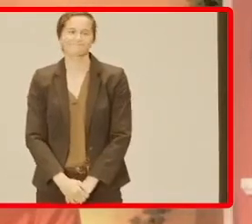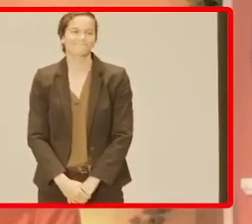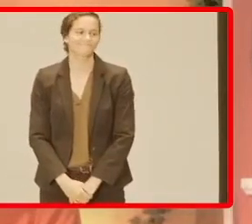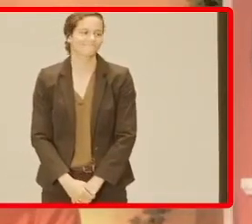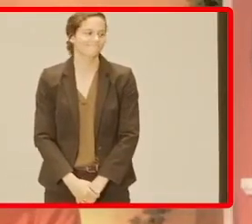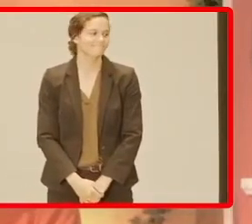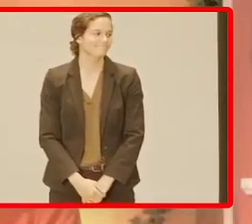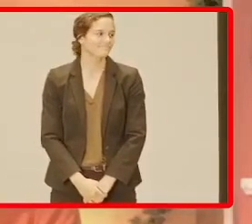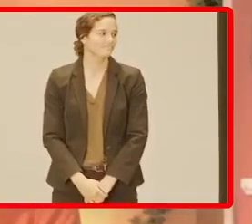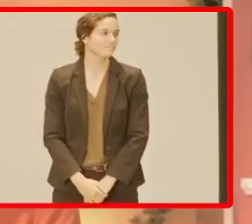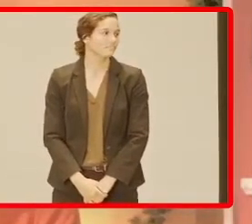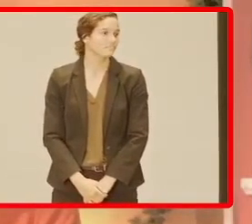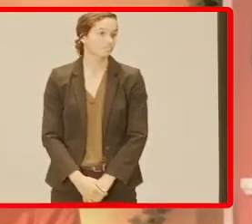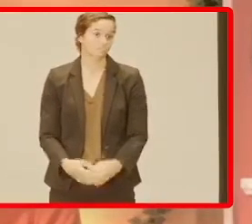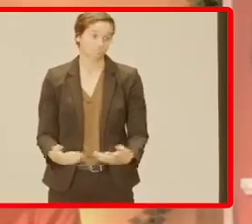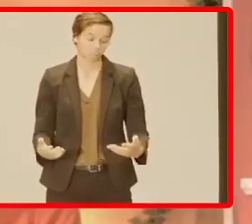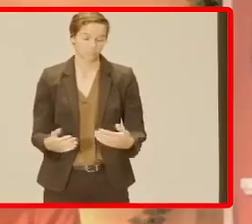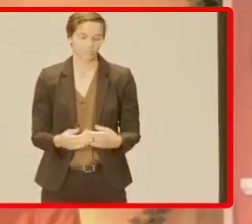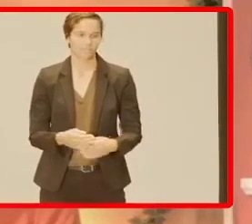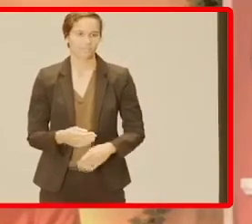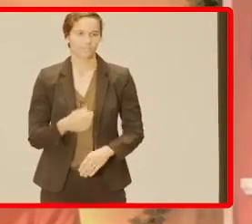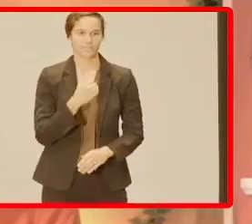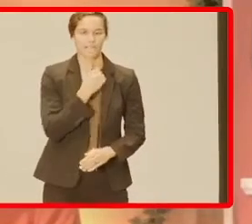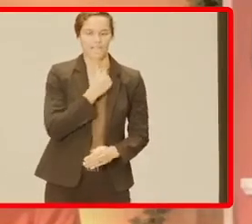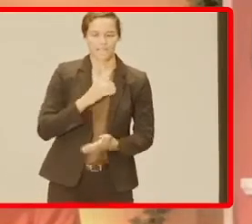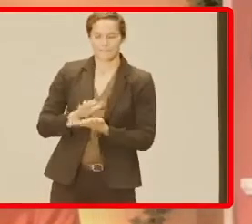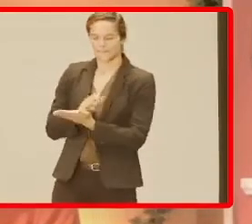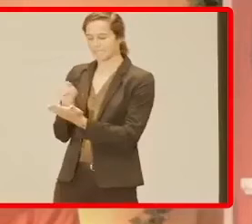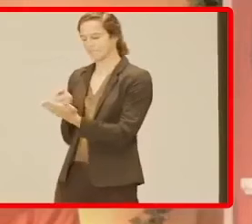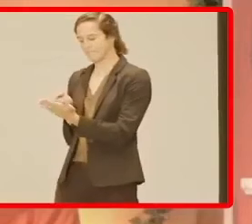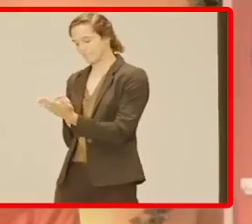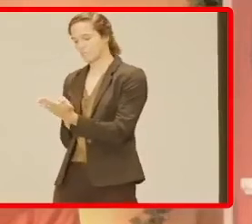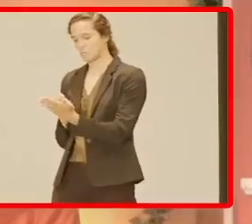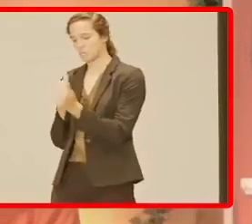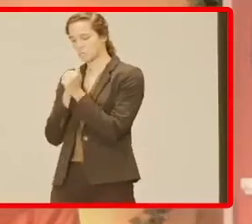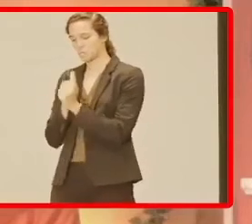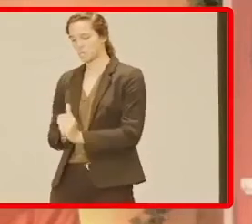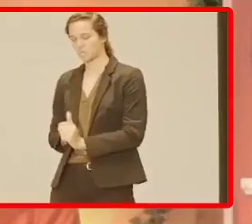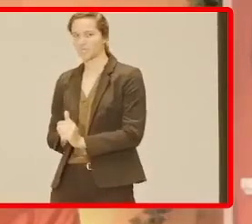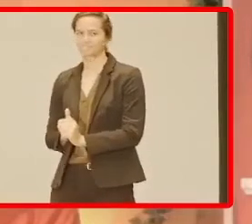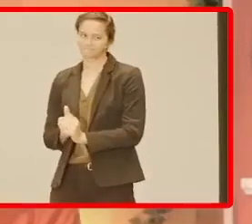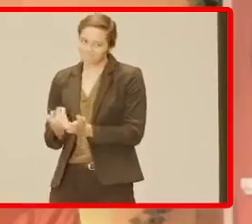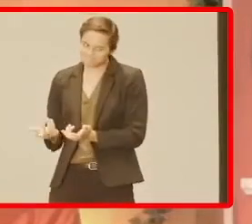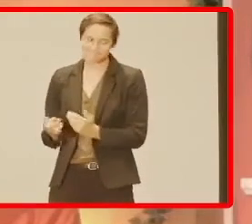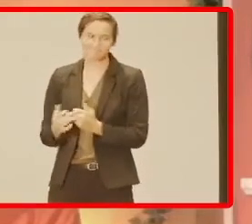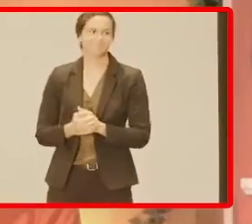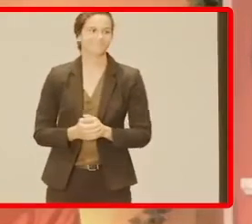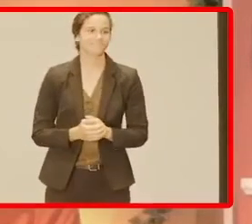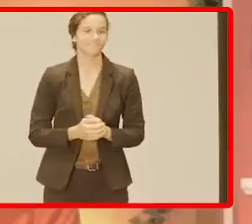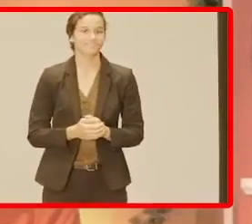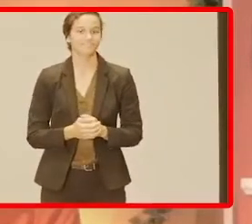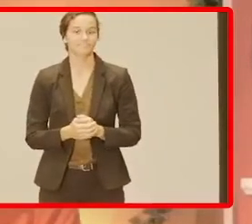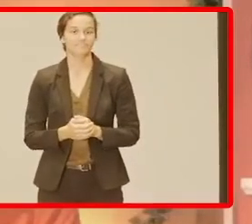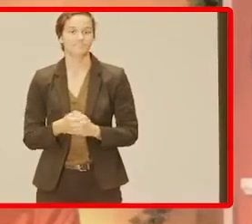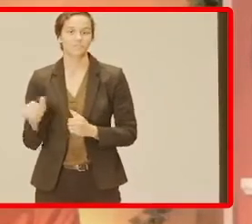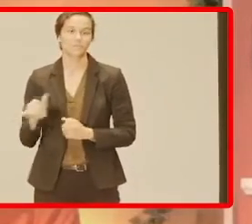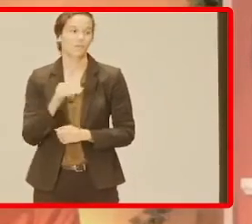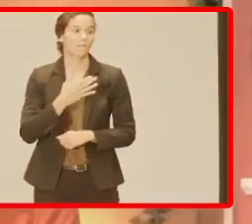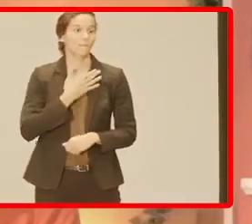So I'm just checking my notes to make sure I stay on track because I'm also, my favorite